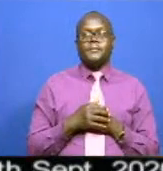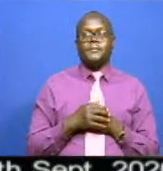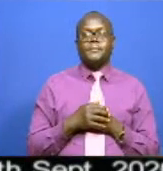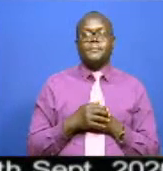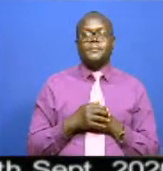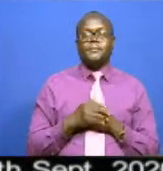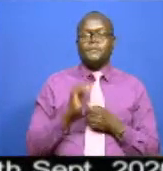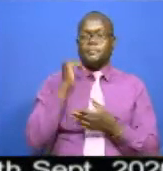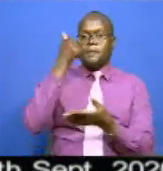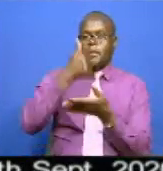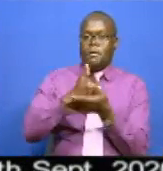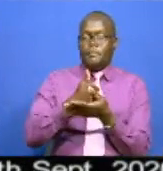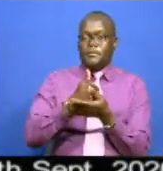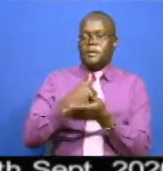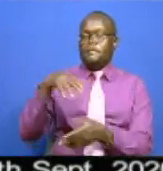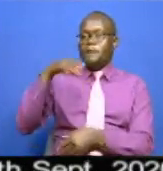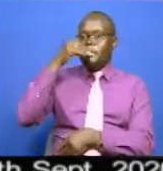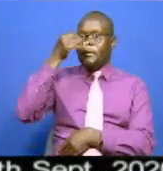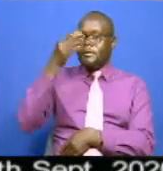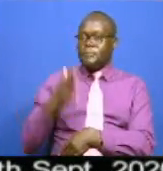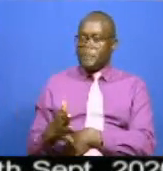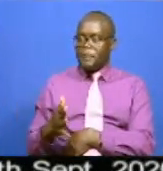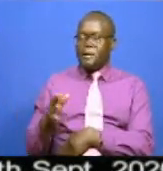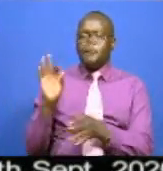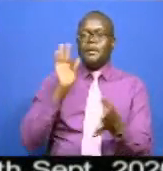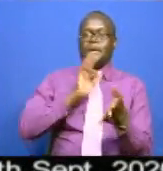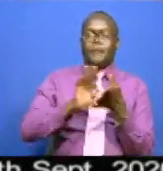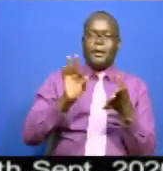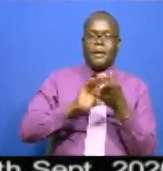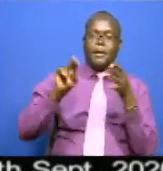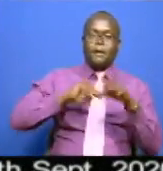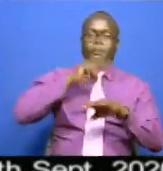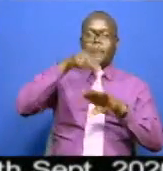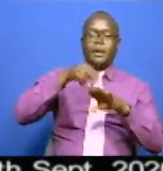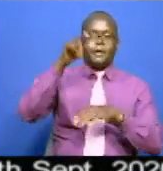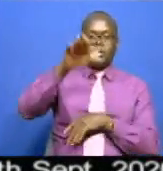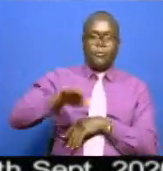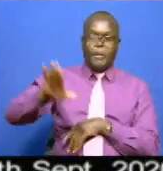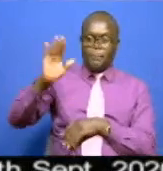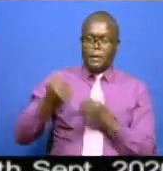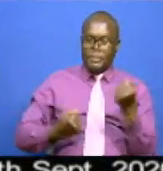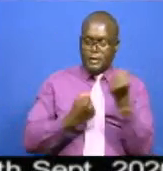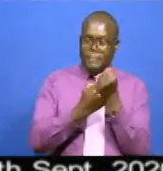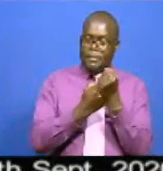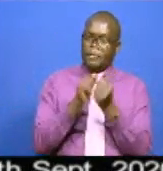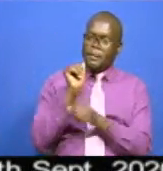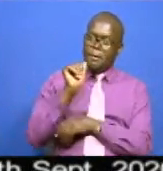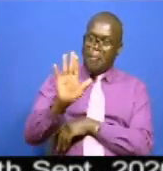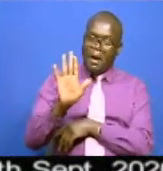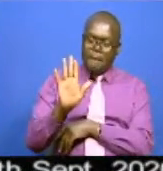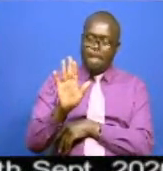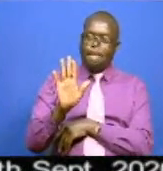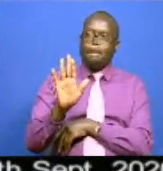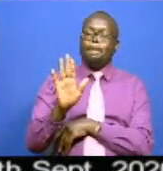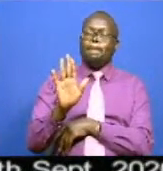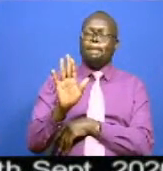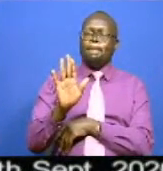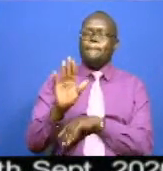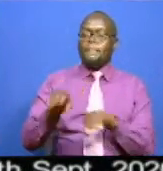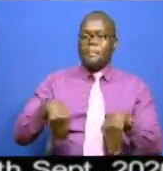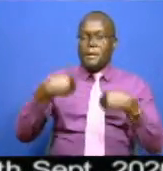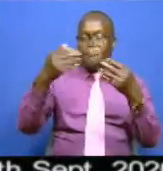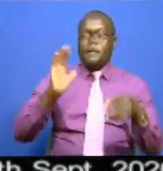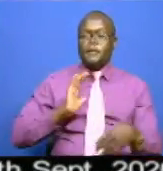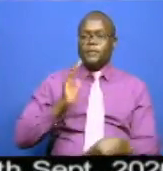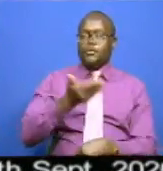the offices of the Speaker and the Clerk of the National Assembly for the support extended to it